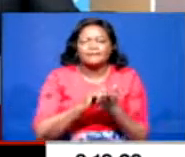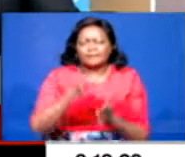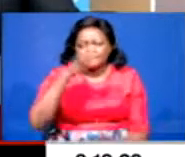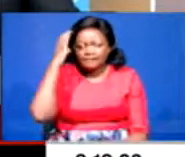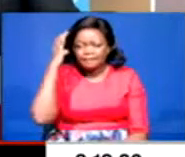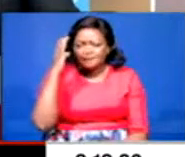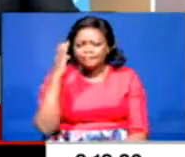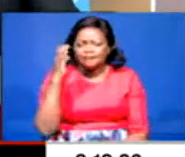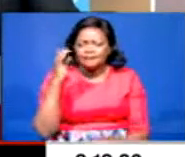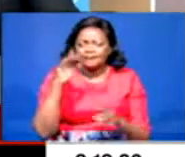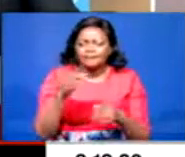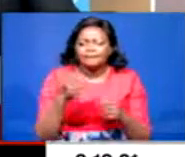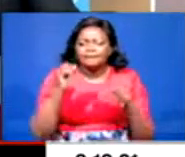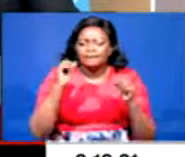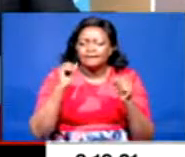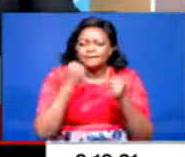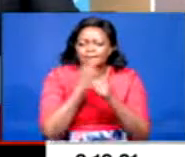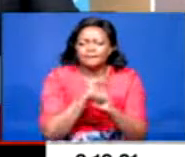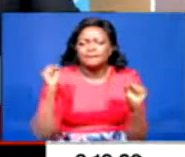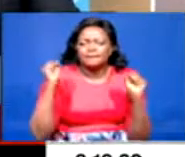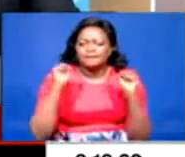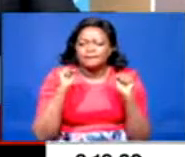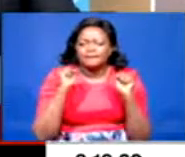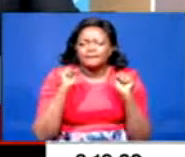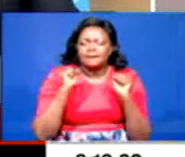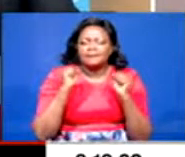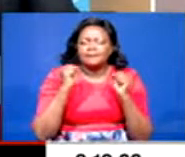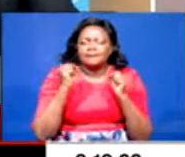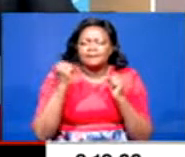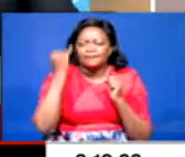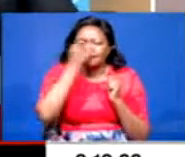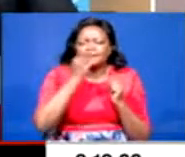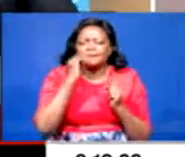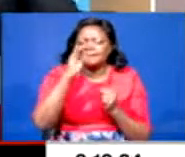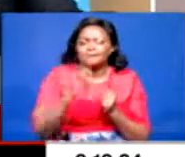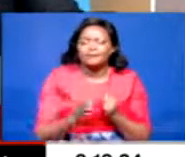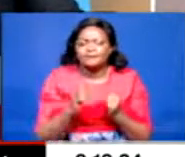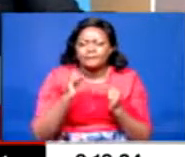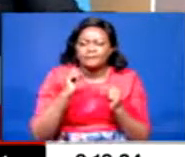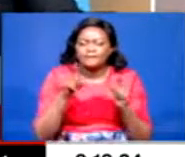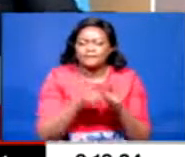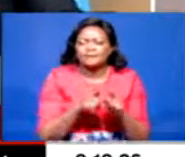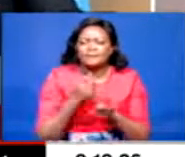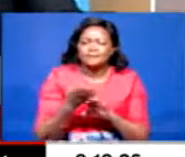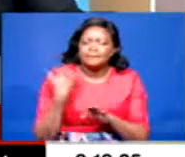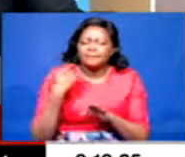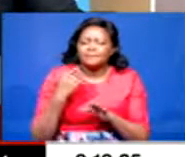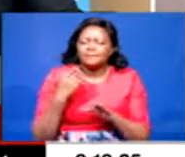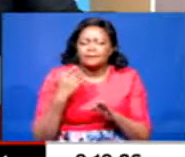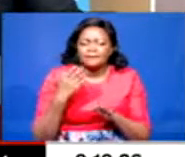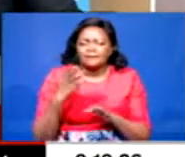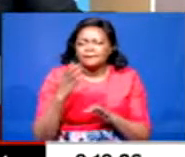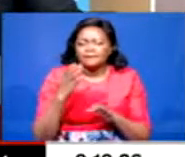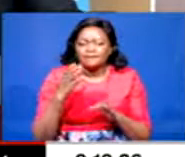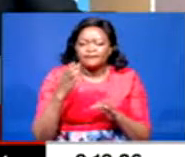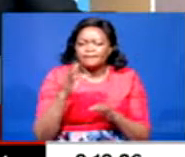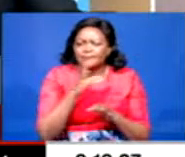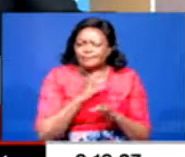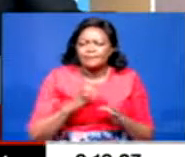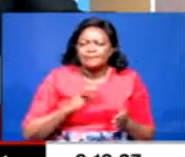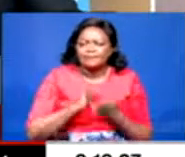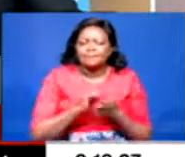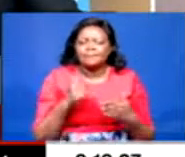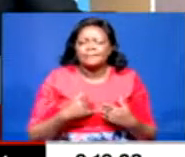to redeem the image of IBC and even the previous commissions that there were. Mm. All right? How is he going to do